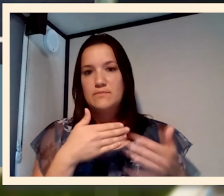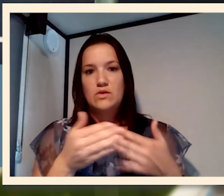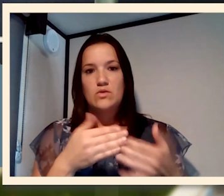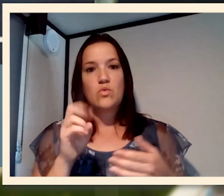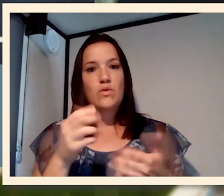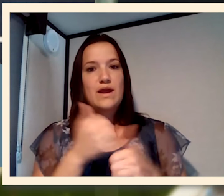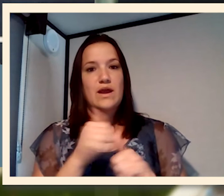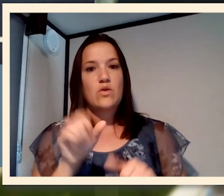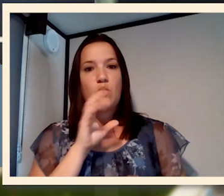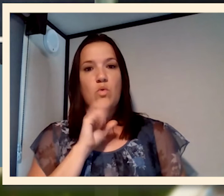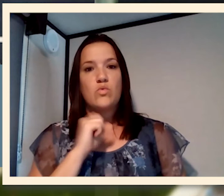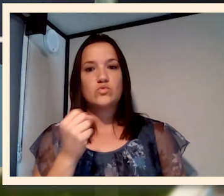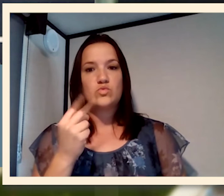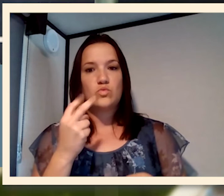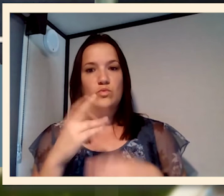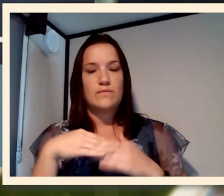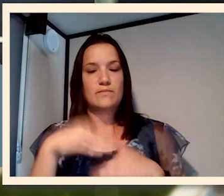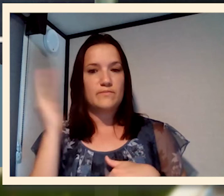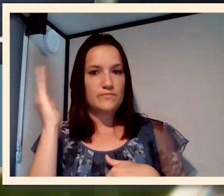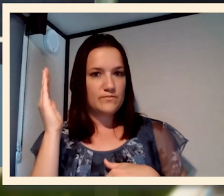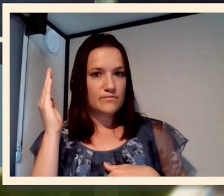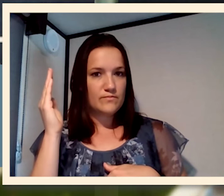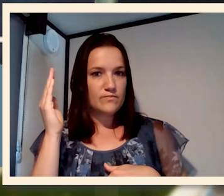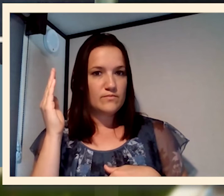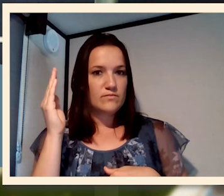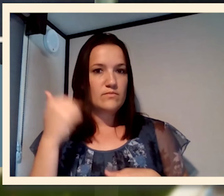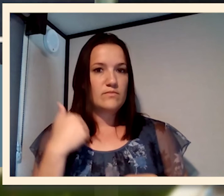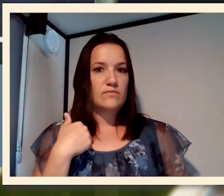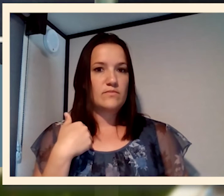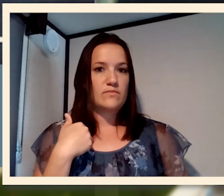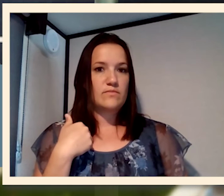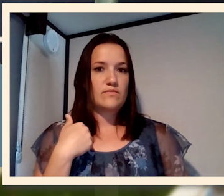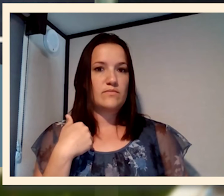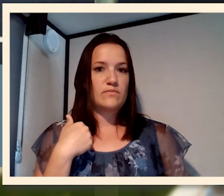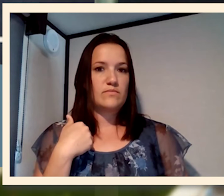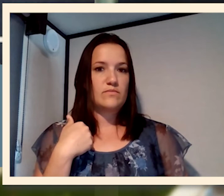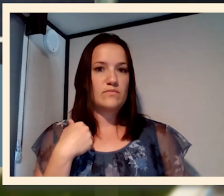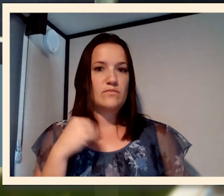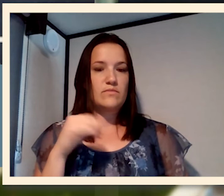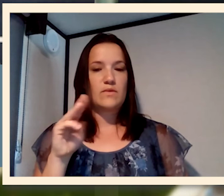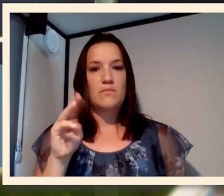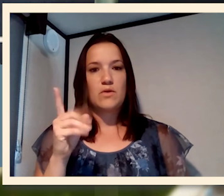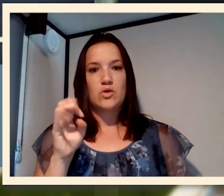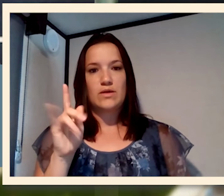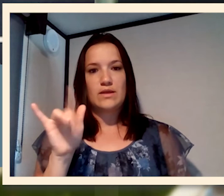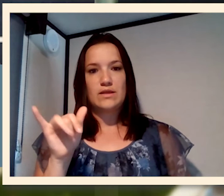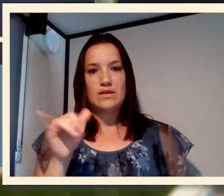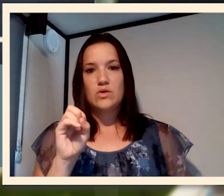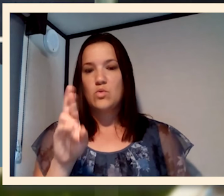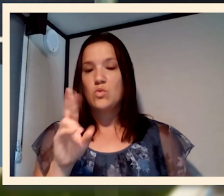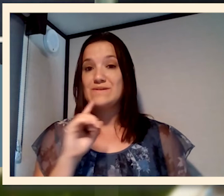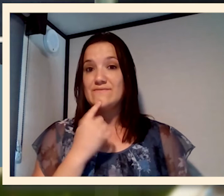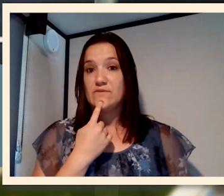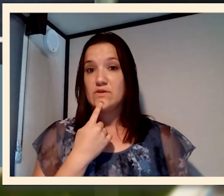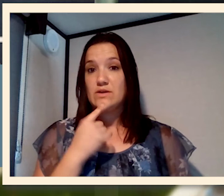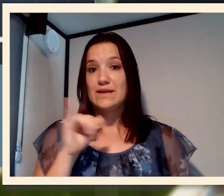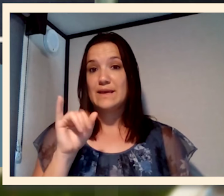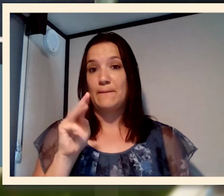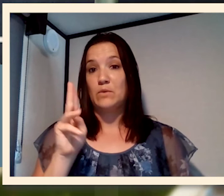not, or anyone over 12 years of age that is moderately